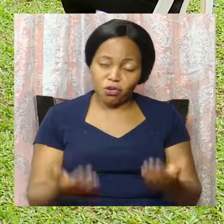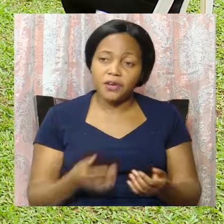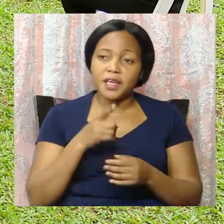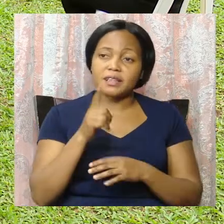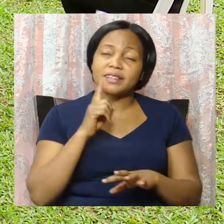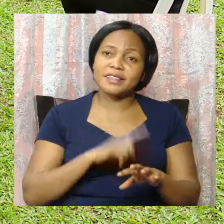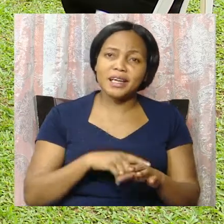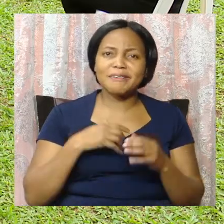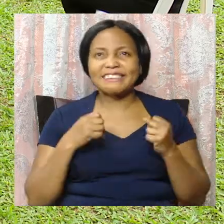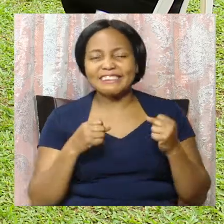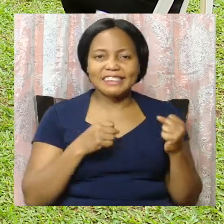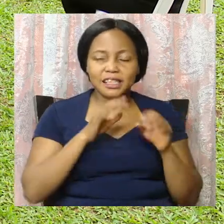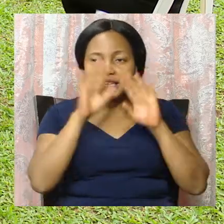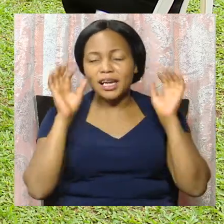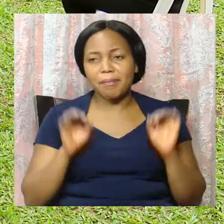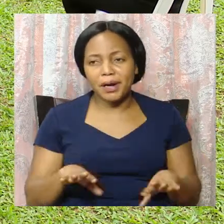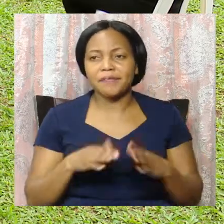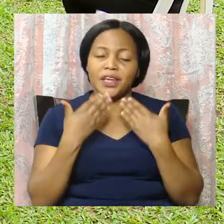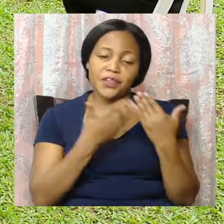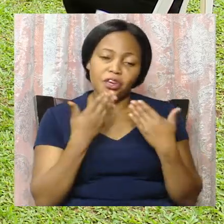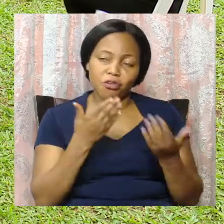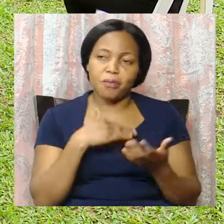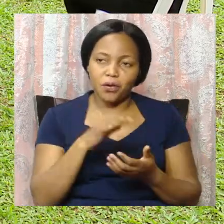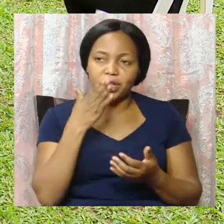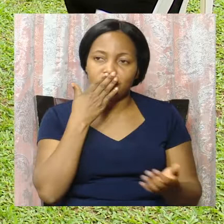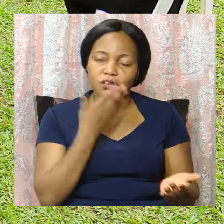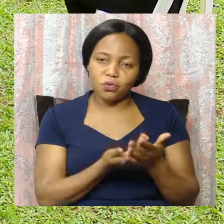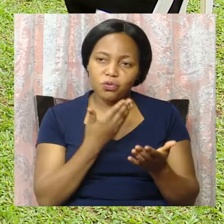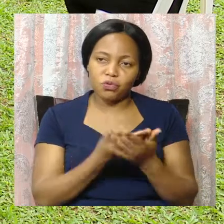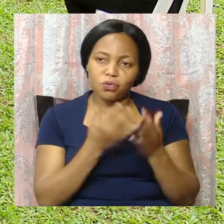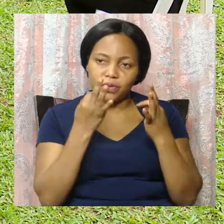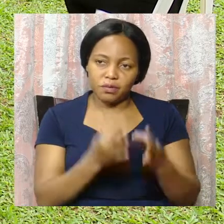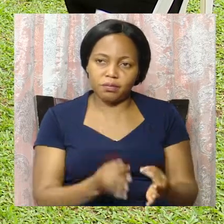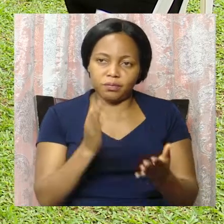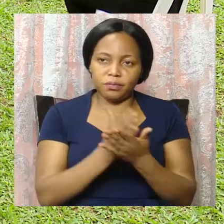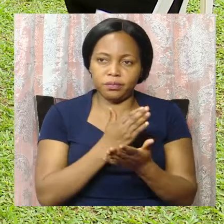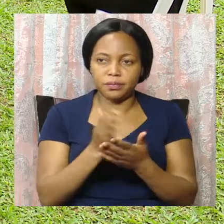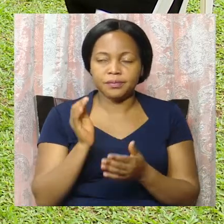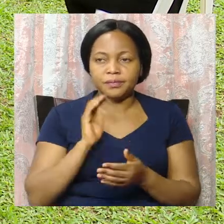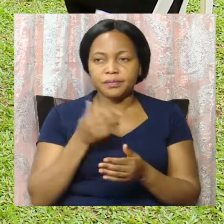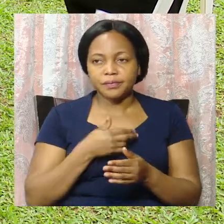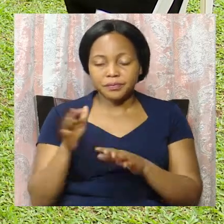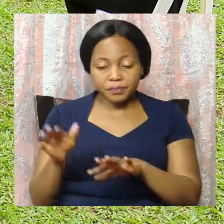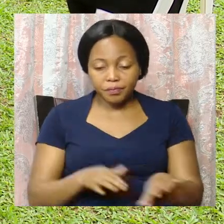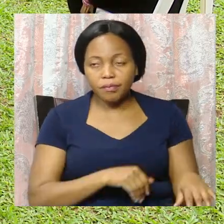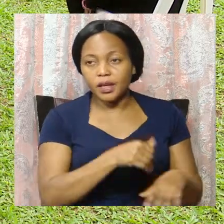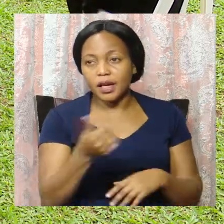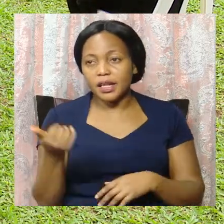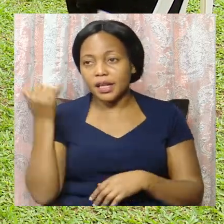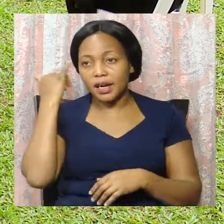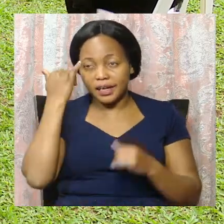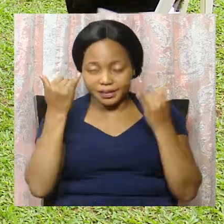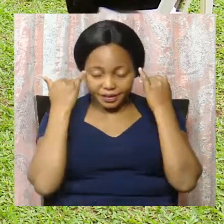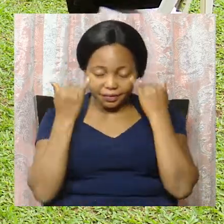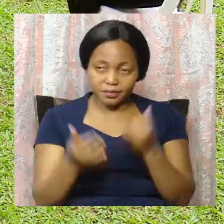think that is a time of uncertainty. It has been a time of uncertainty. Thank you very much, Hillary. I think a very critical thing you've shared with us. Do we have any